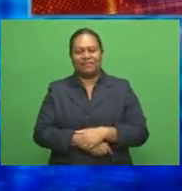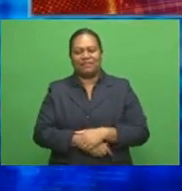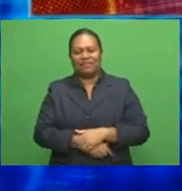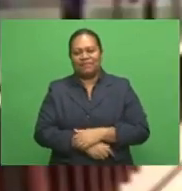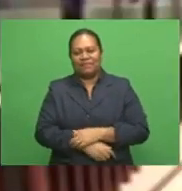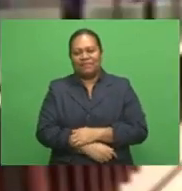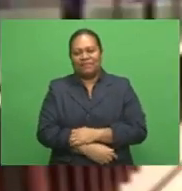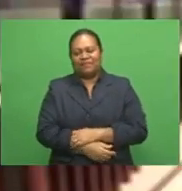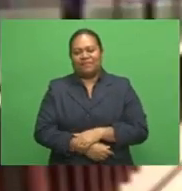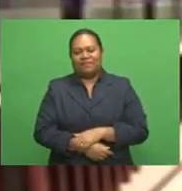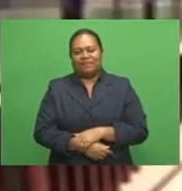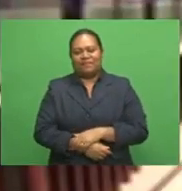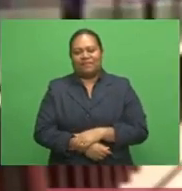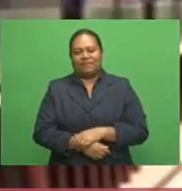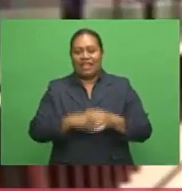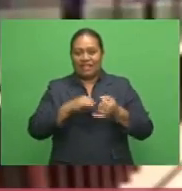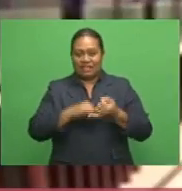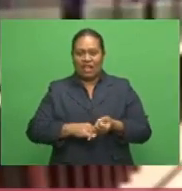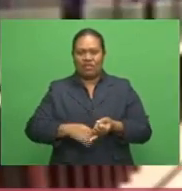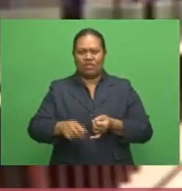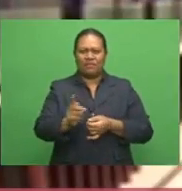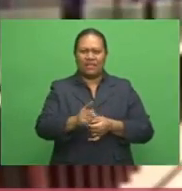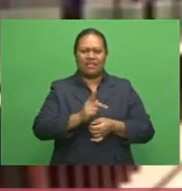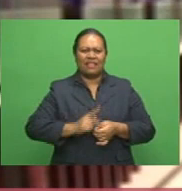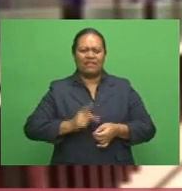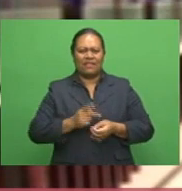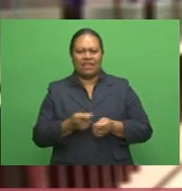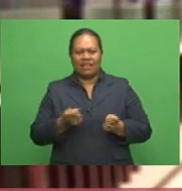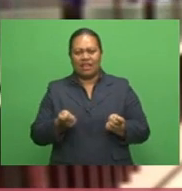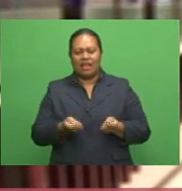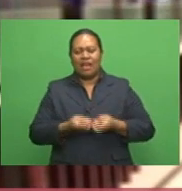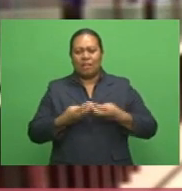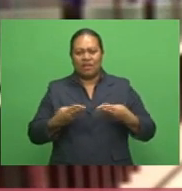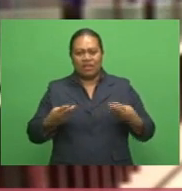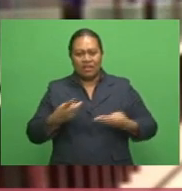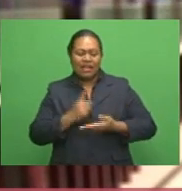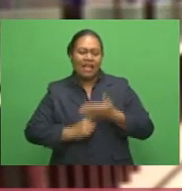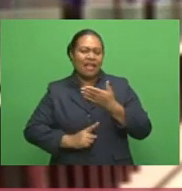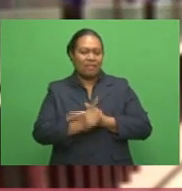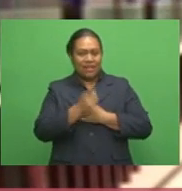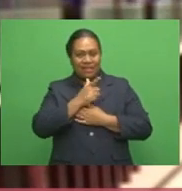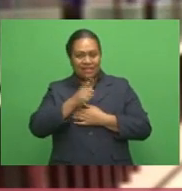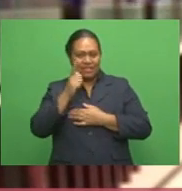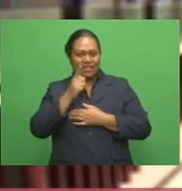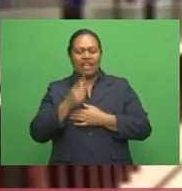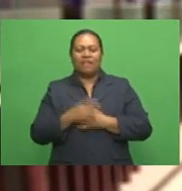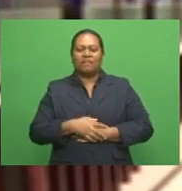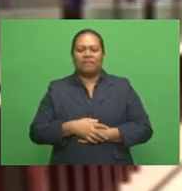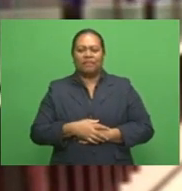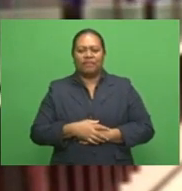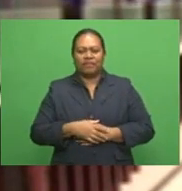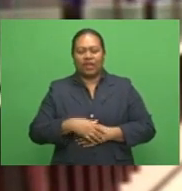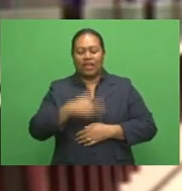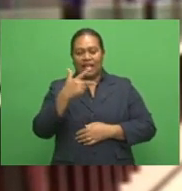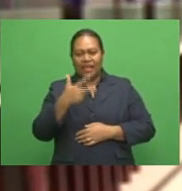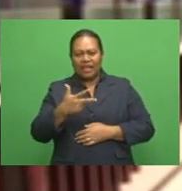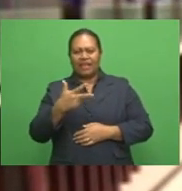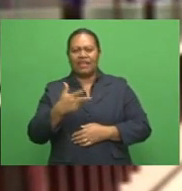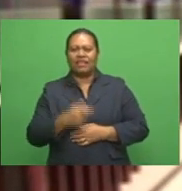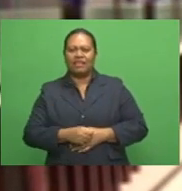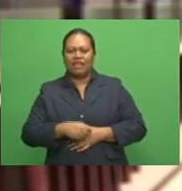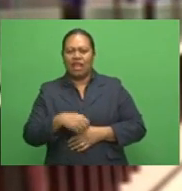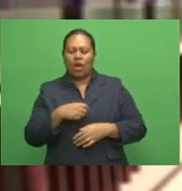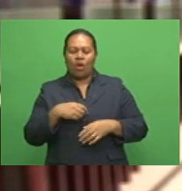market. On the South Pacific Stock Exchange last week, 9 listed entities recorded trade, with 8 noting share